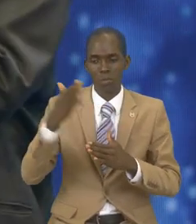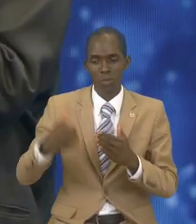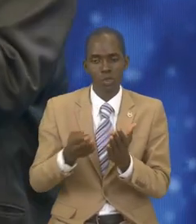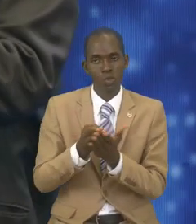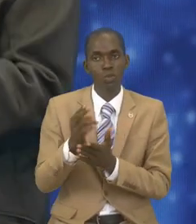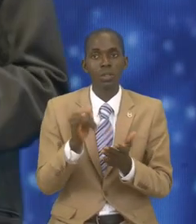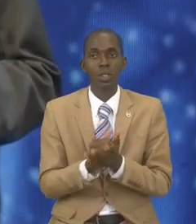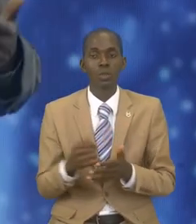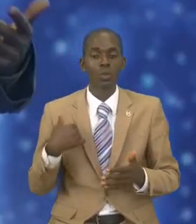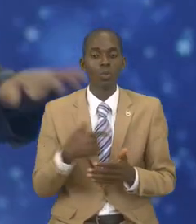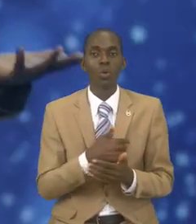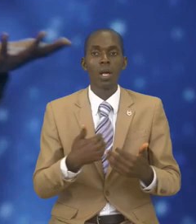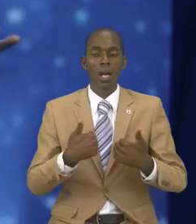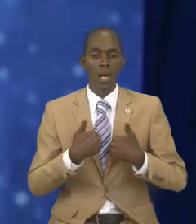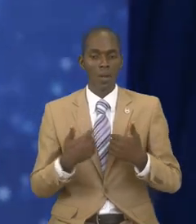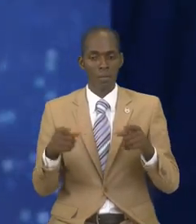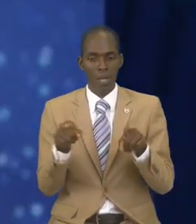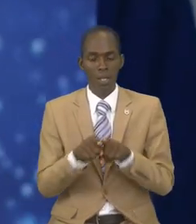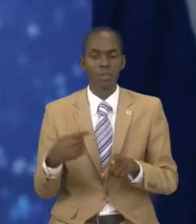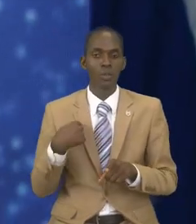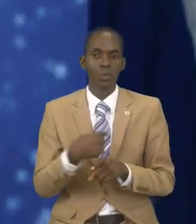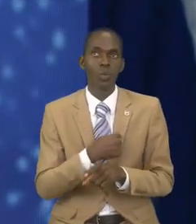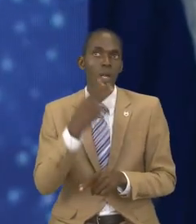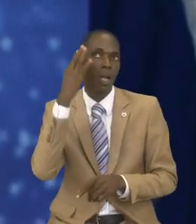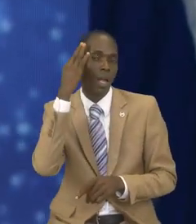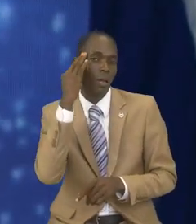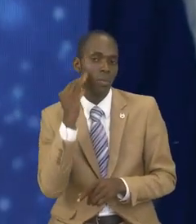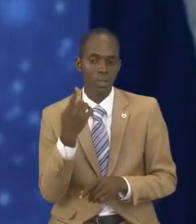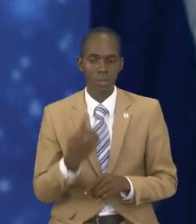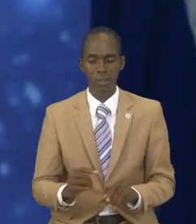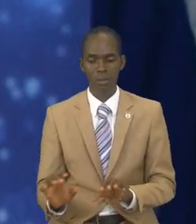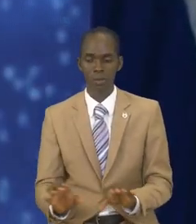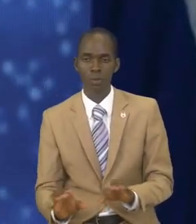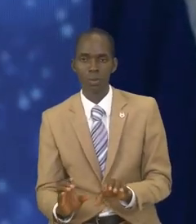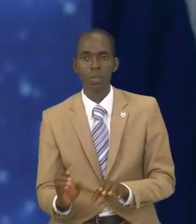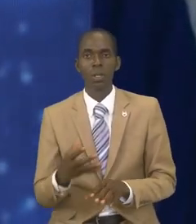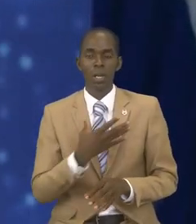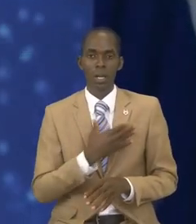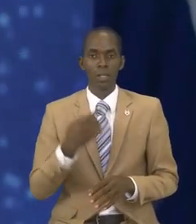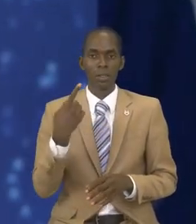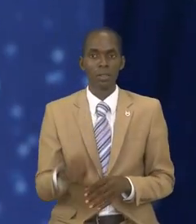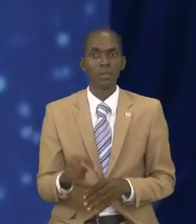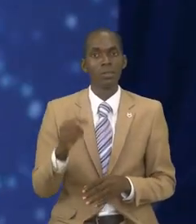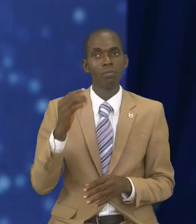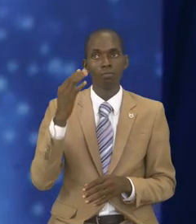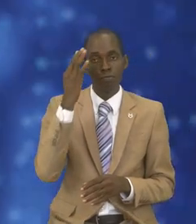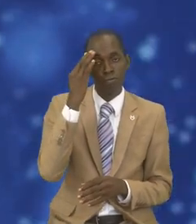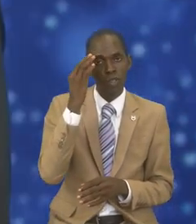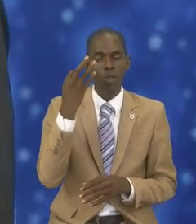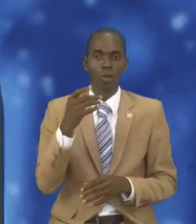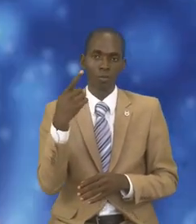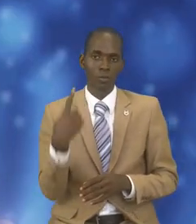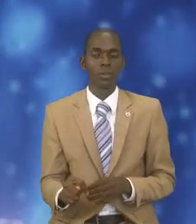have as we experience the performance and the realization of the scripture,